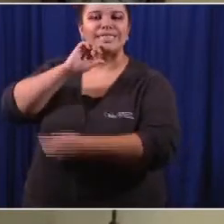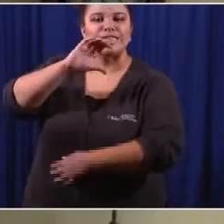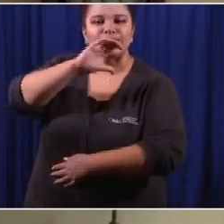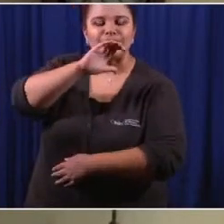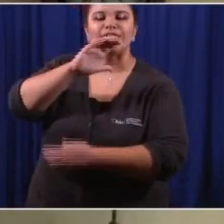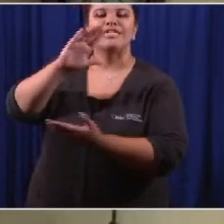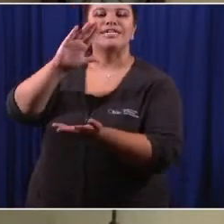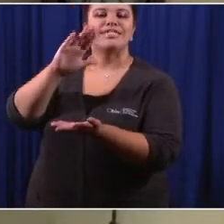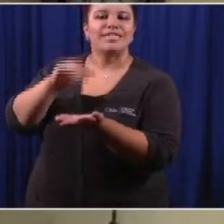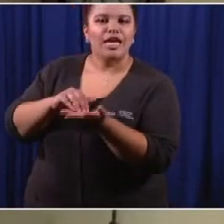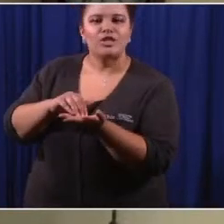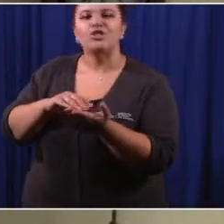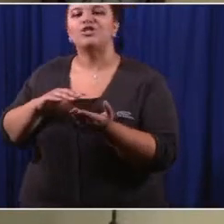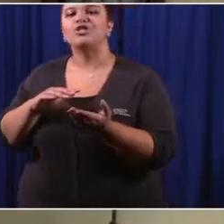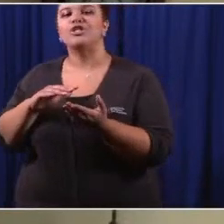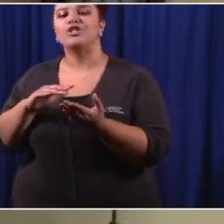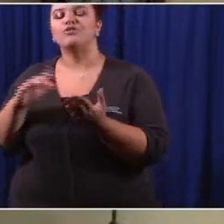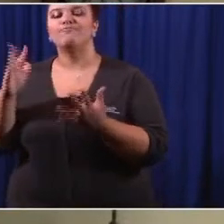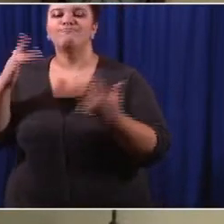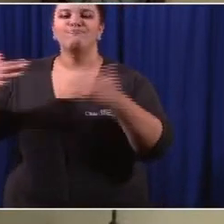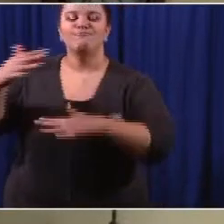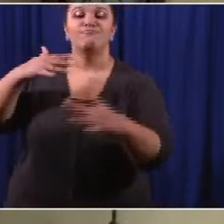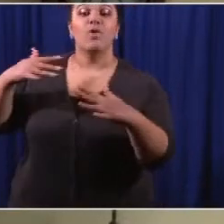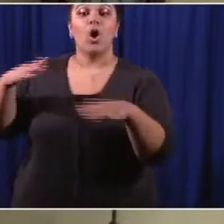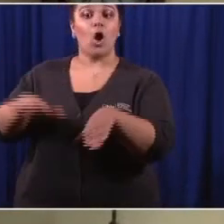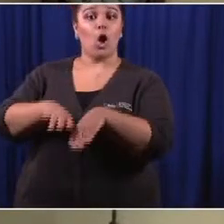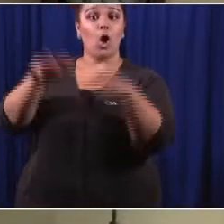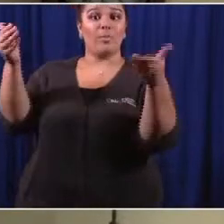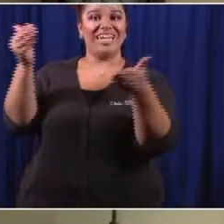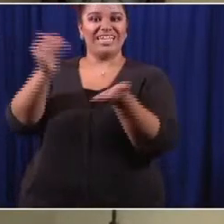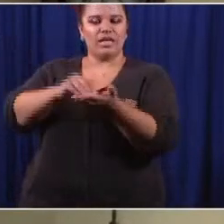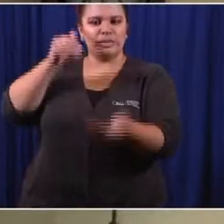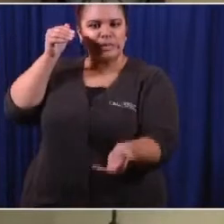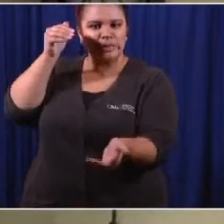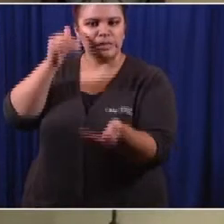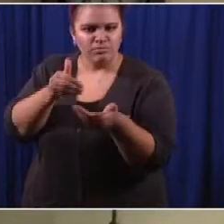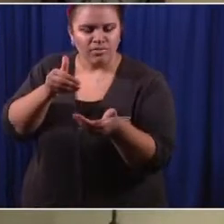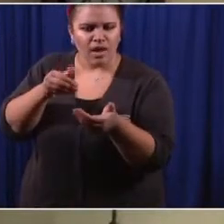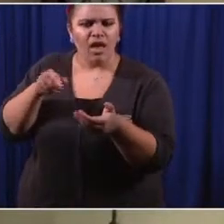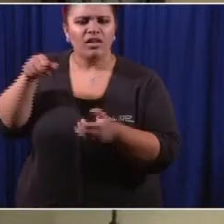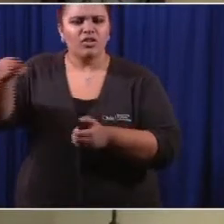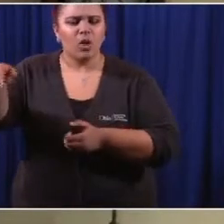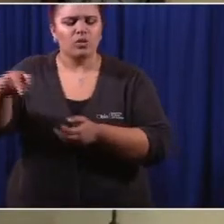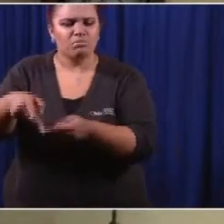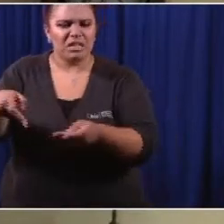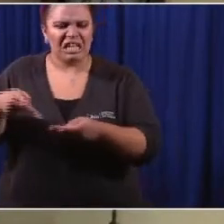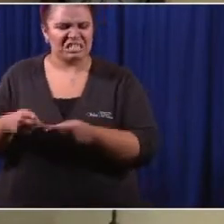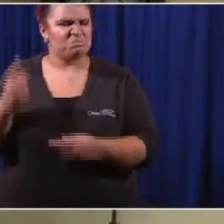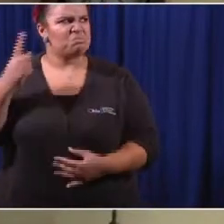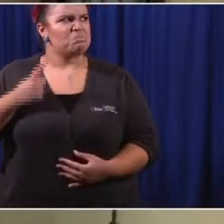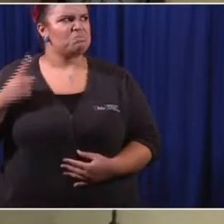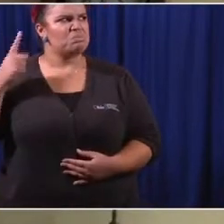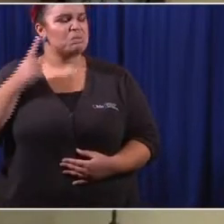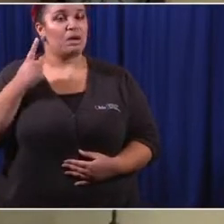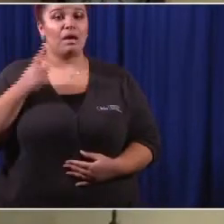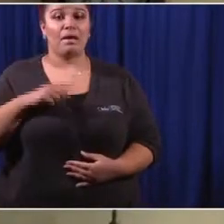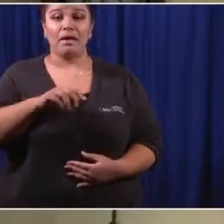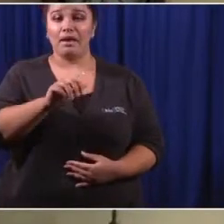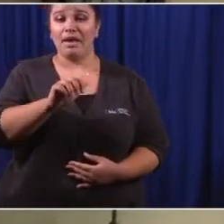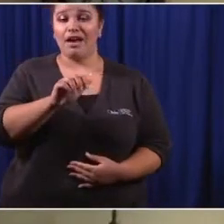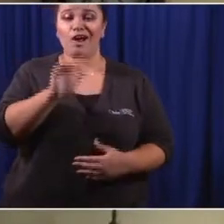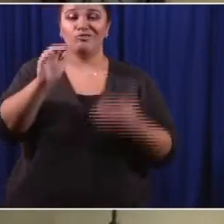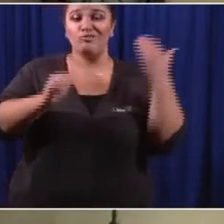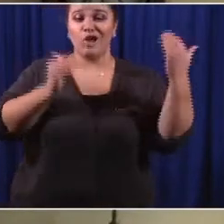little confused on whether or not they need to follow the guidelines set for adult daycares and longer-term senior centers, especially if they have